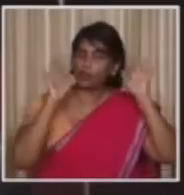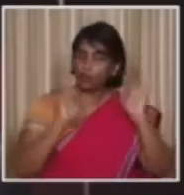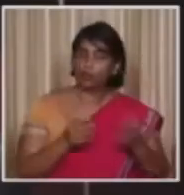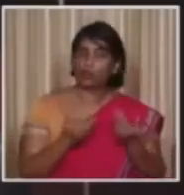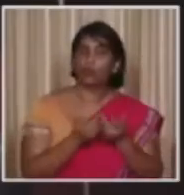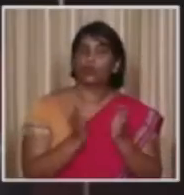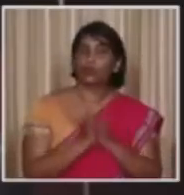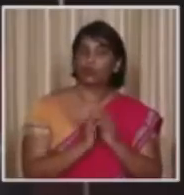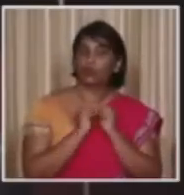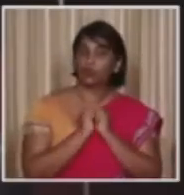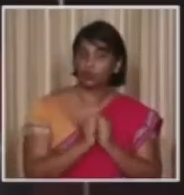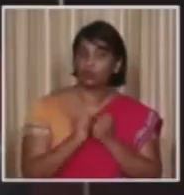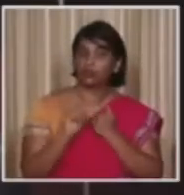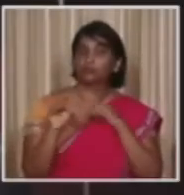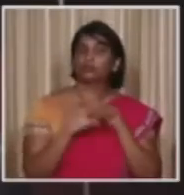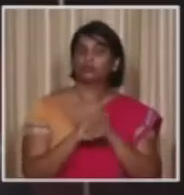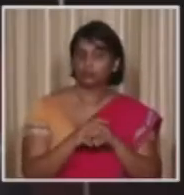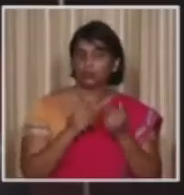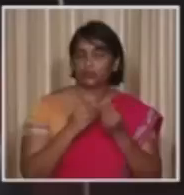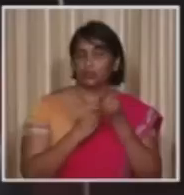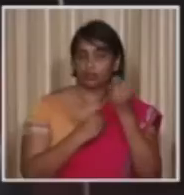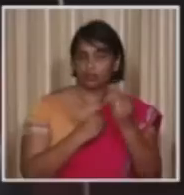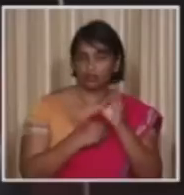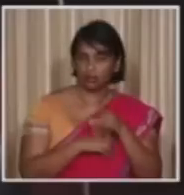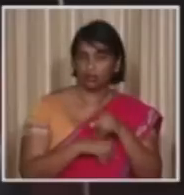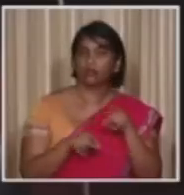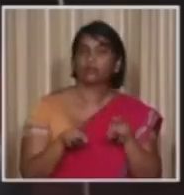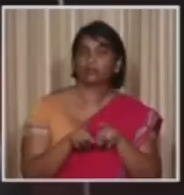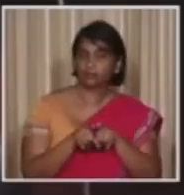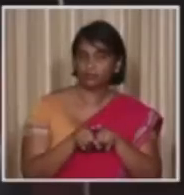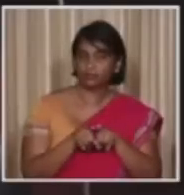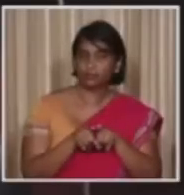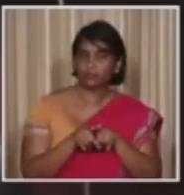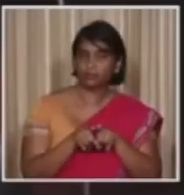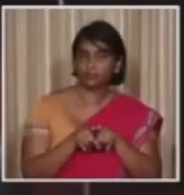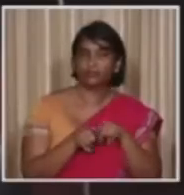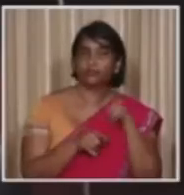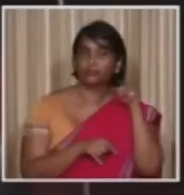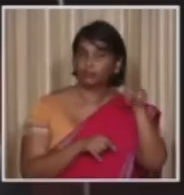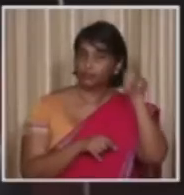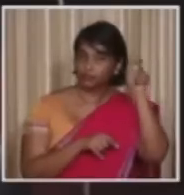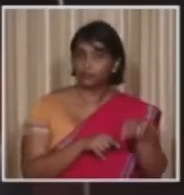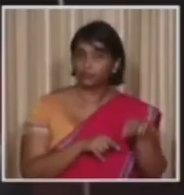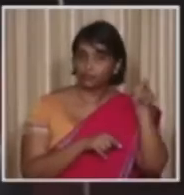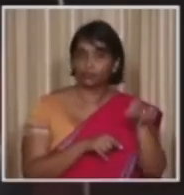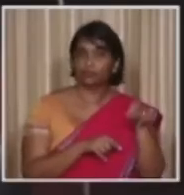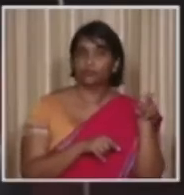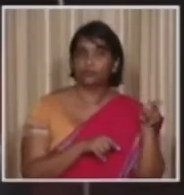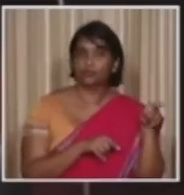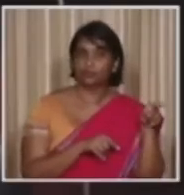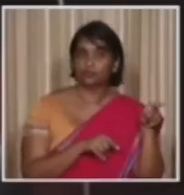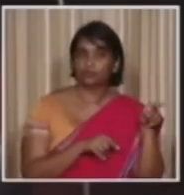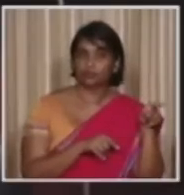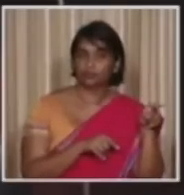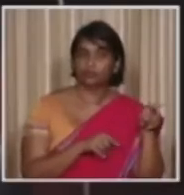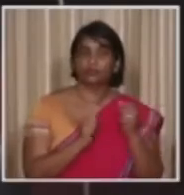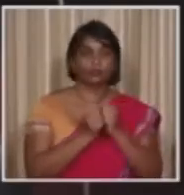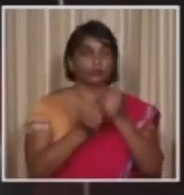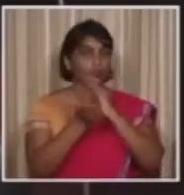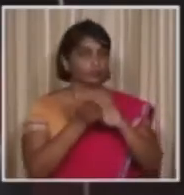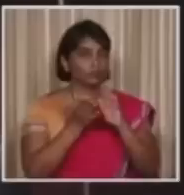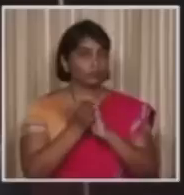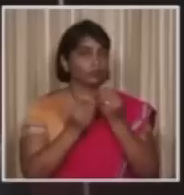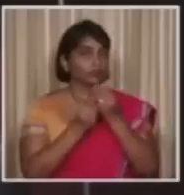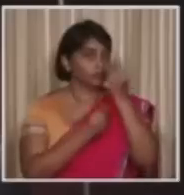is threatened as a result of discharging their functions, they shall be adequately safeguarded by the authorities.